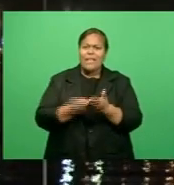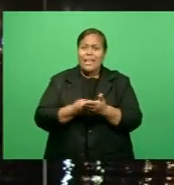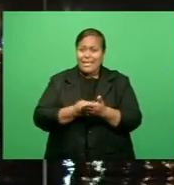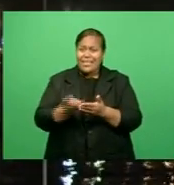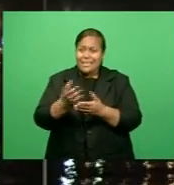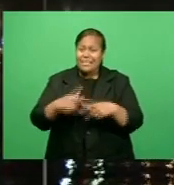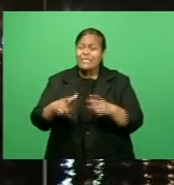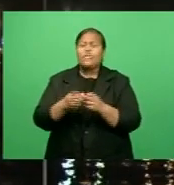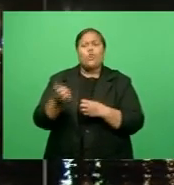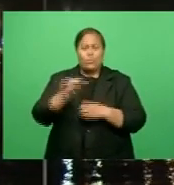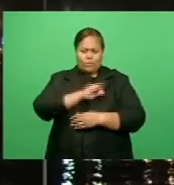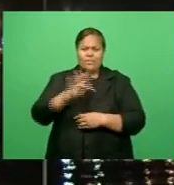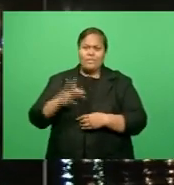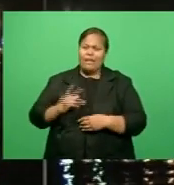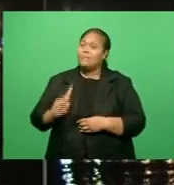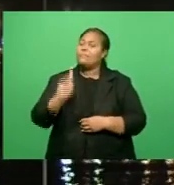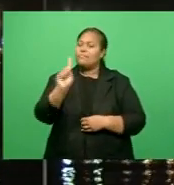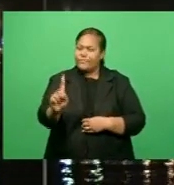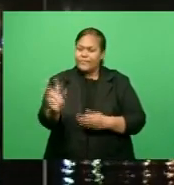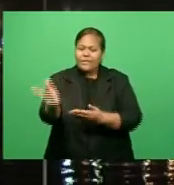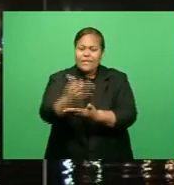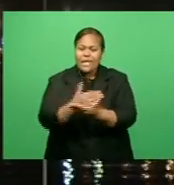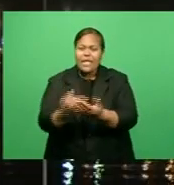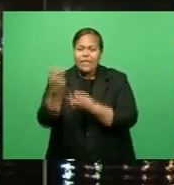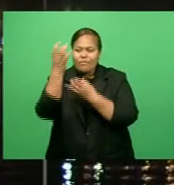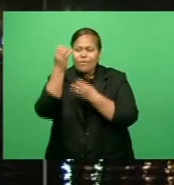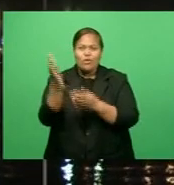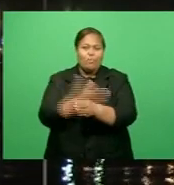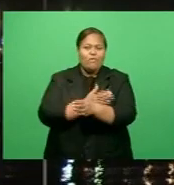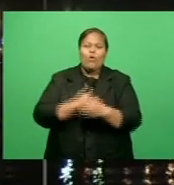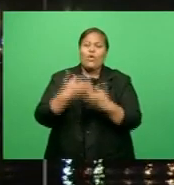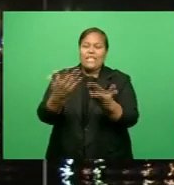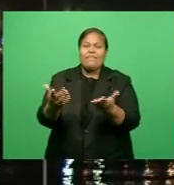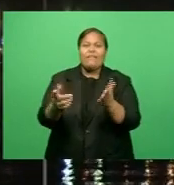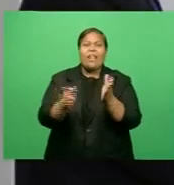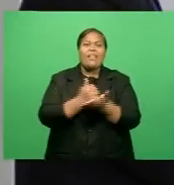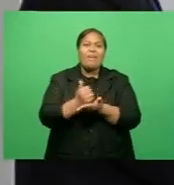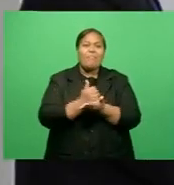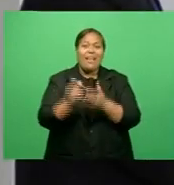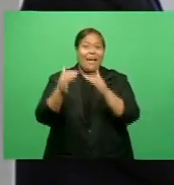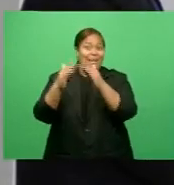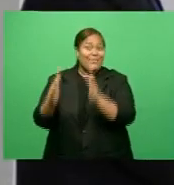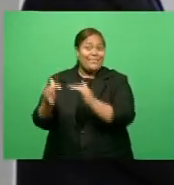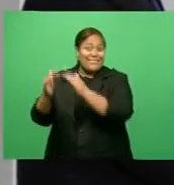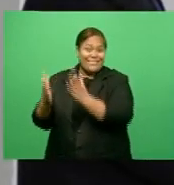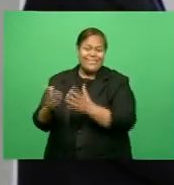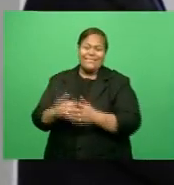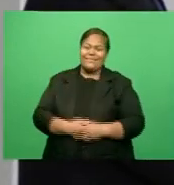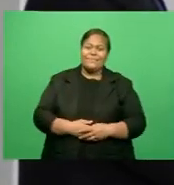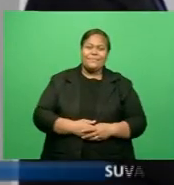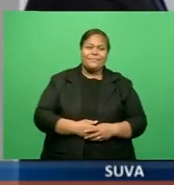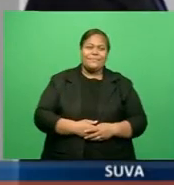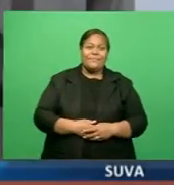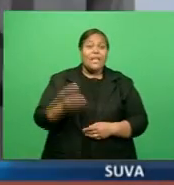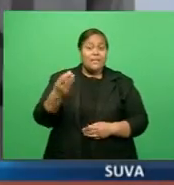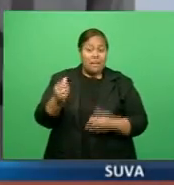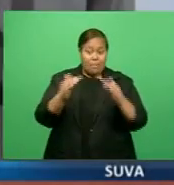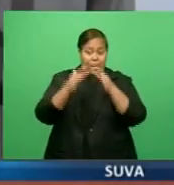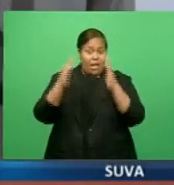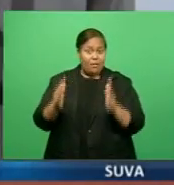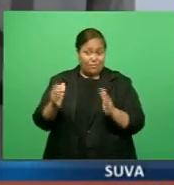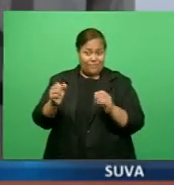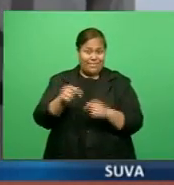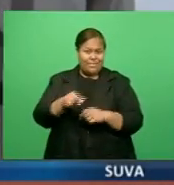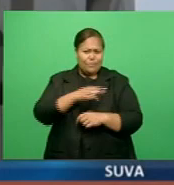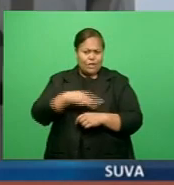information before houses are numbered or given lots. TAILEVU reports. Some Housing Ministry staff